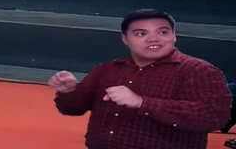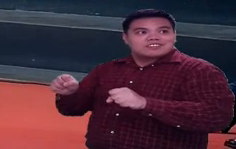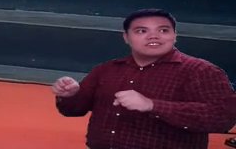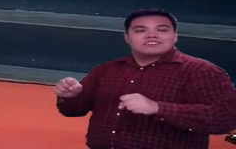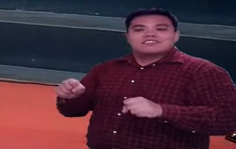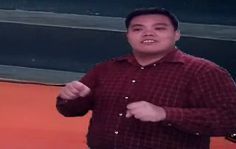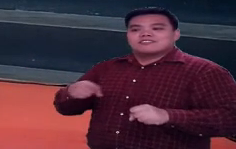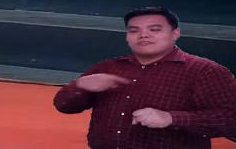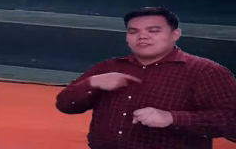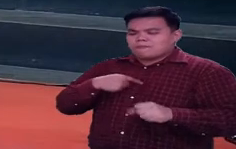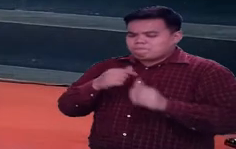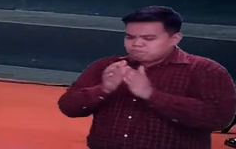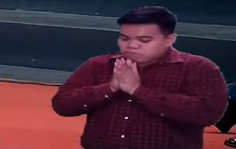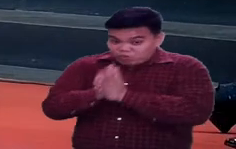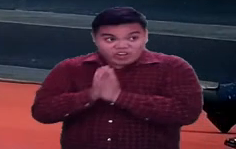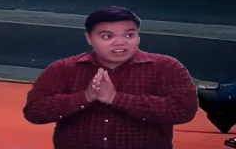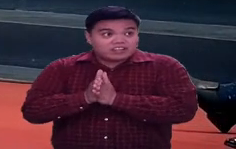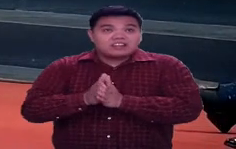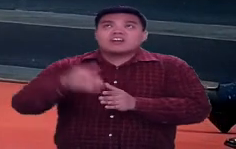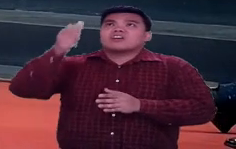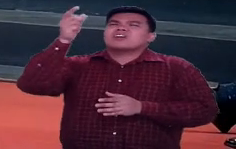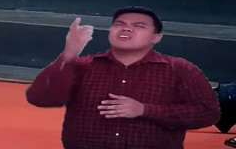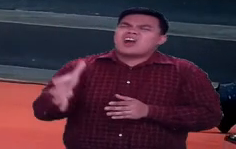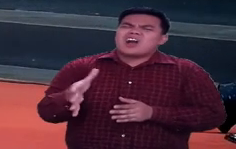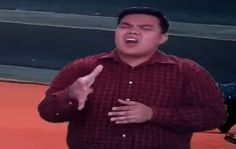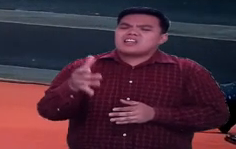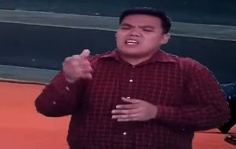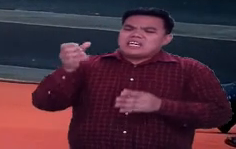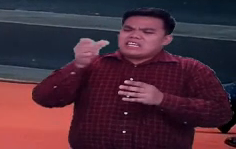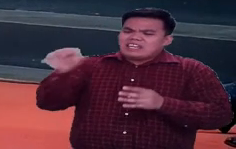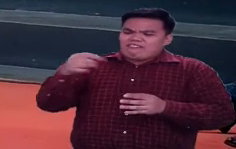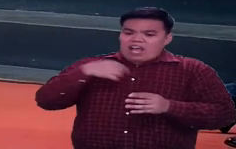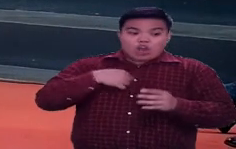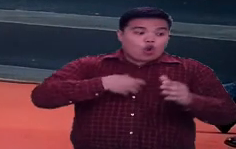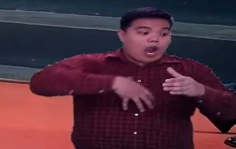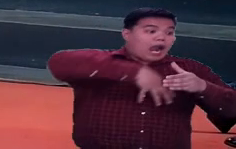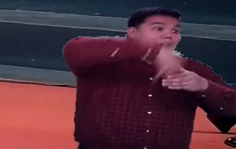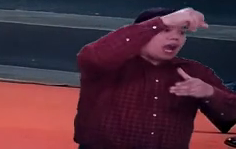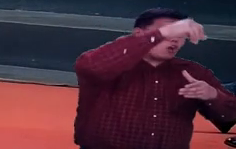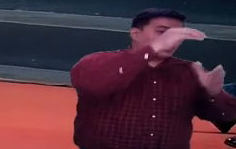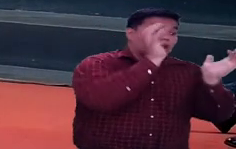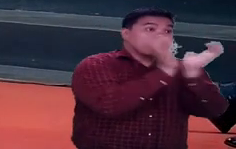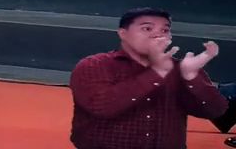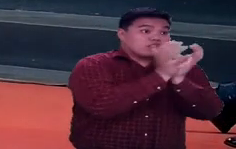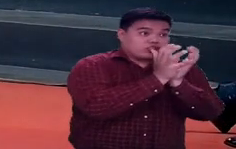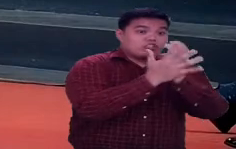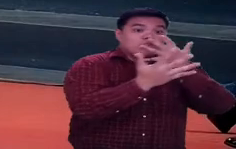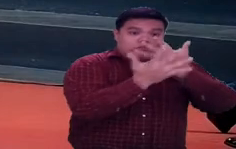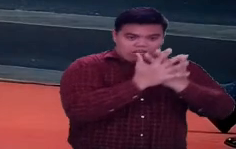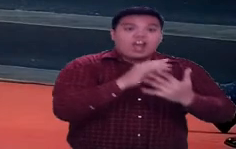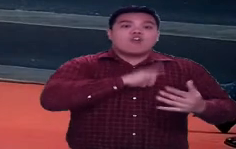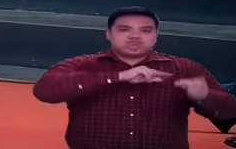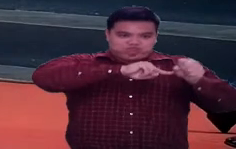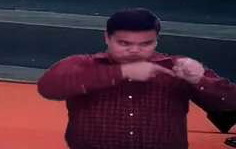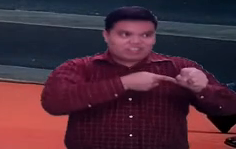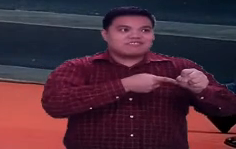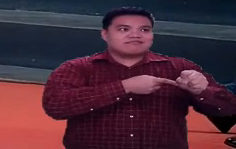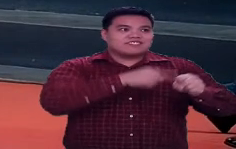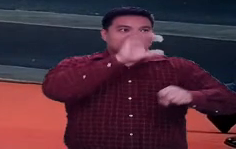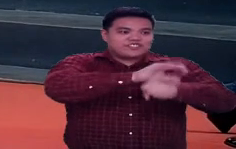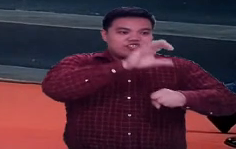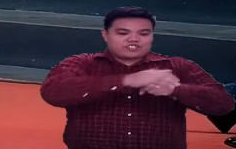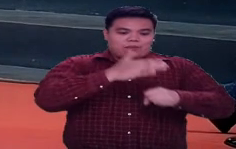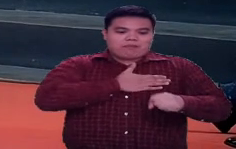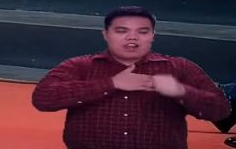So Joshua began to pray and said, God, if you will release me from prison, I will start churches across my